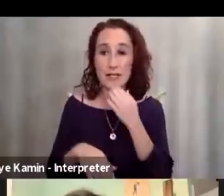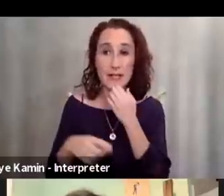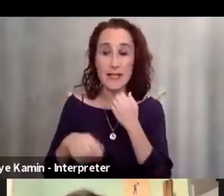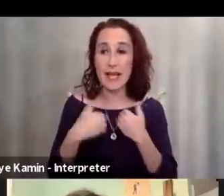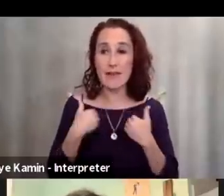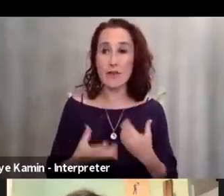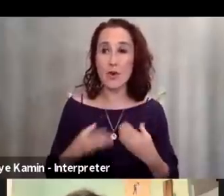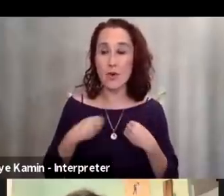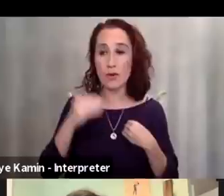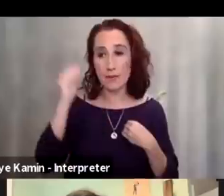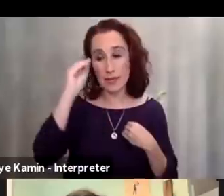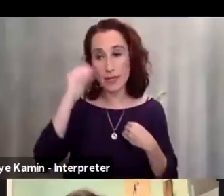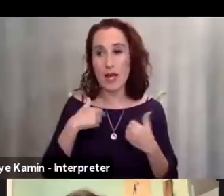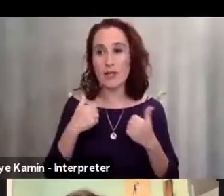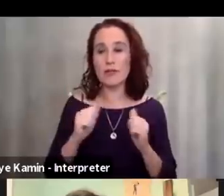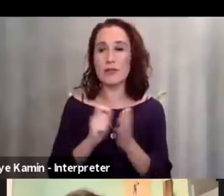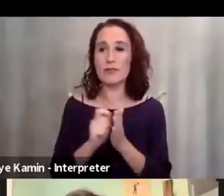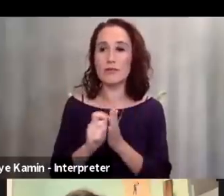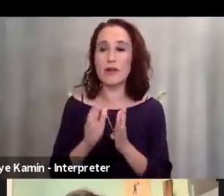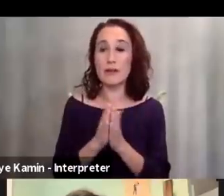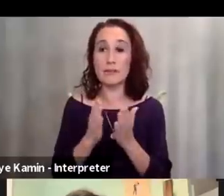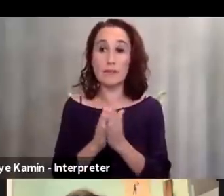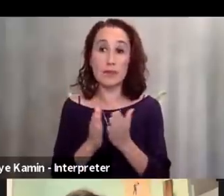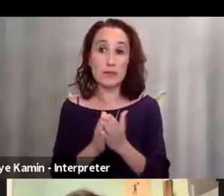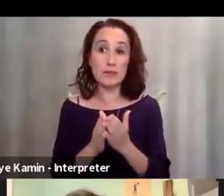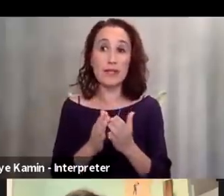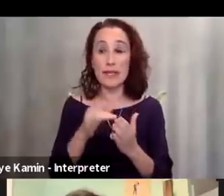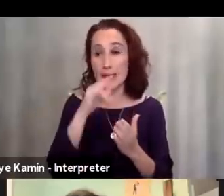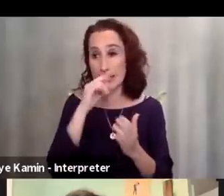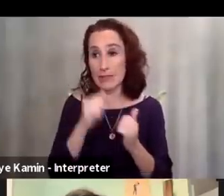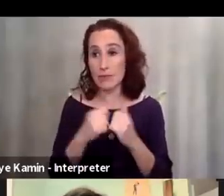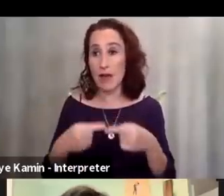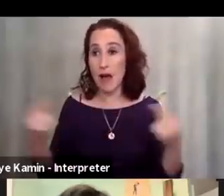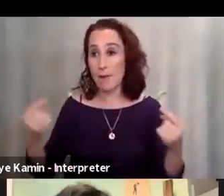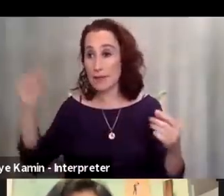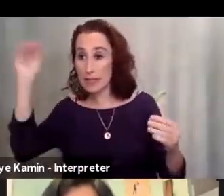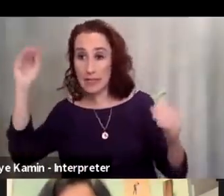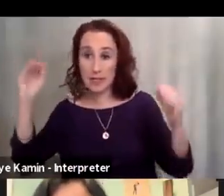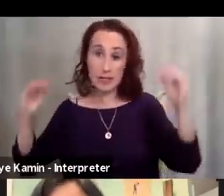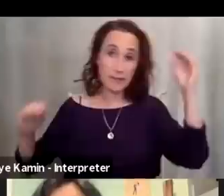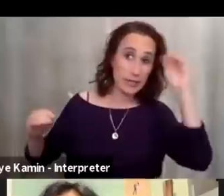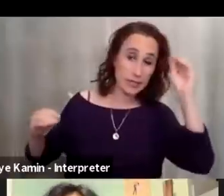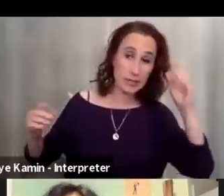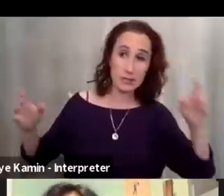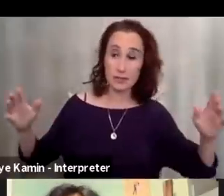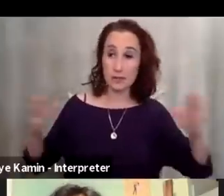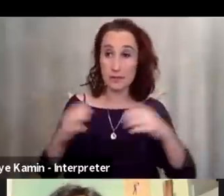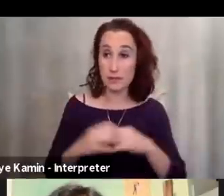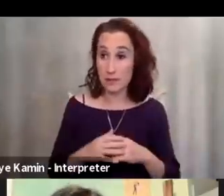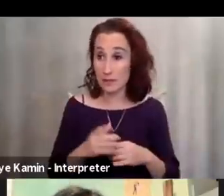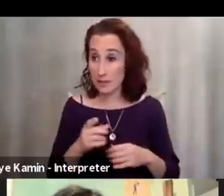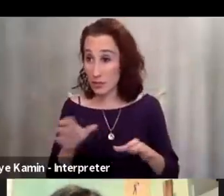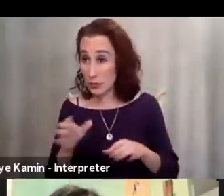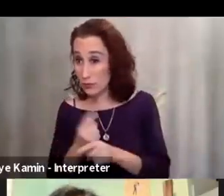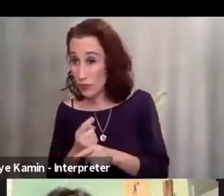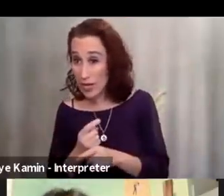opinions. I always try to write books in which kids might have different opinions about whether someone is doing the right thing or